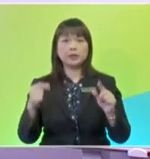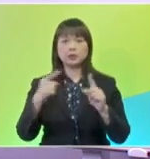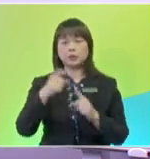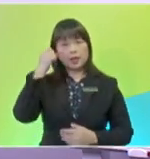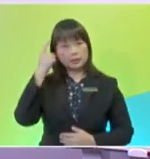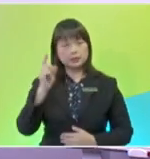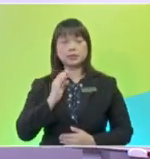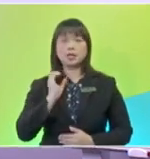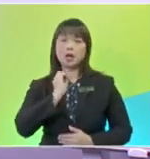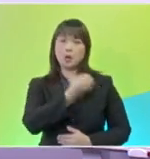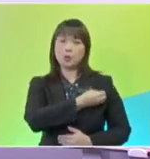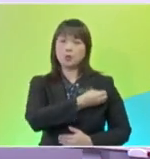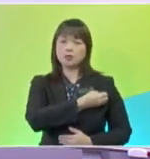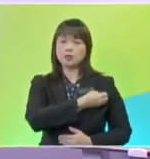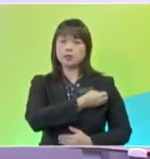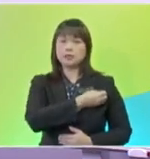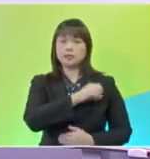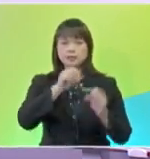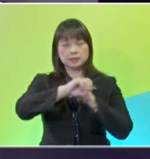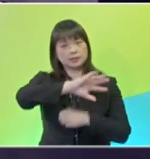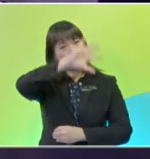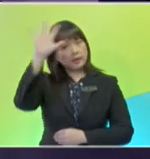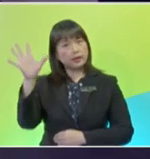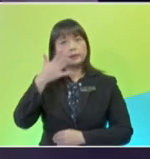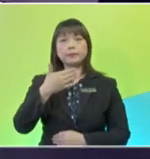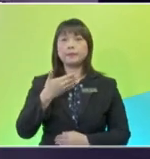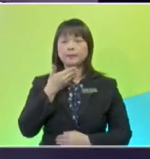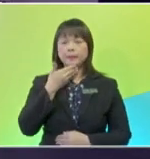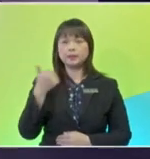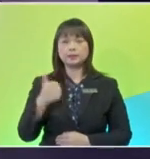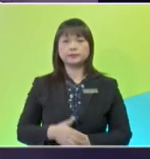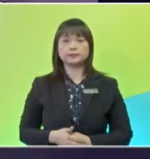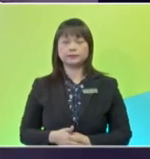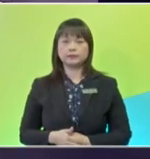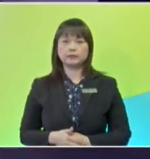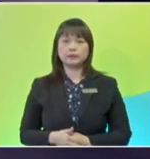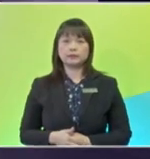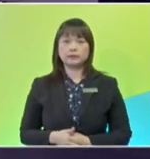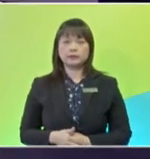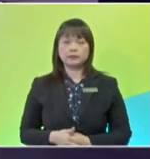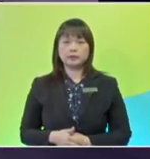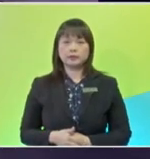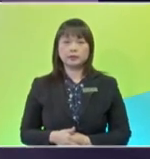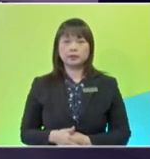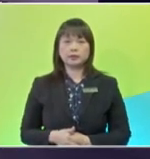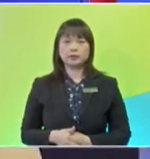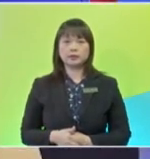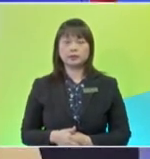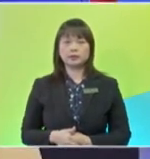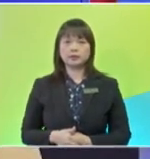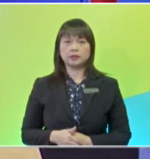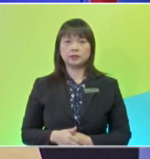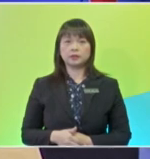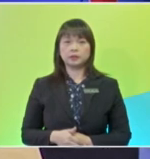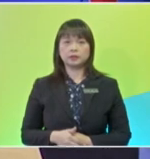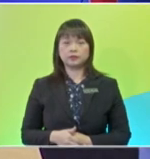more better, right? People at home. Yes. Okay. So now, since you already understand it better, mm-hmm. I would like you